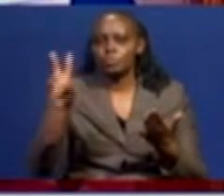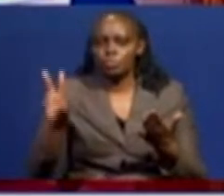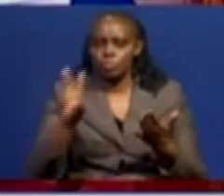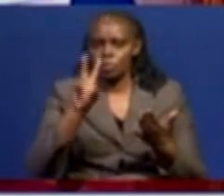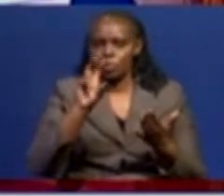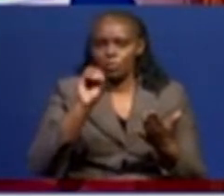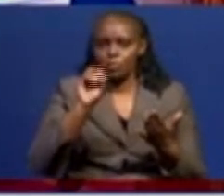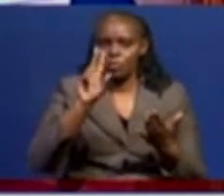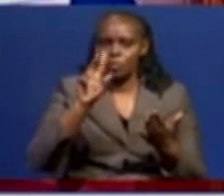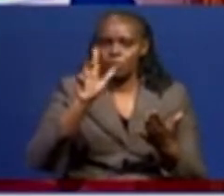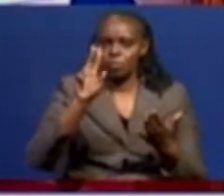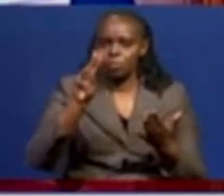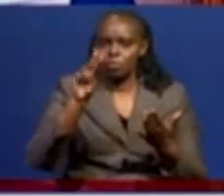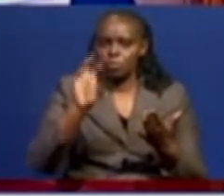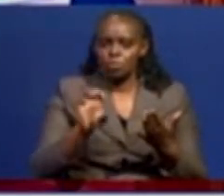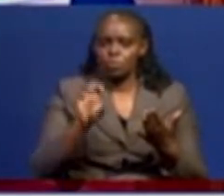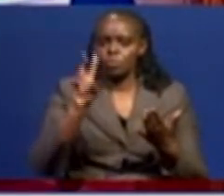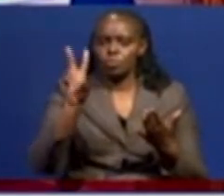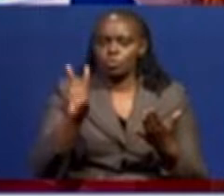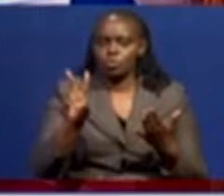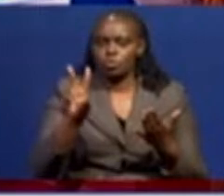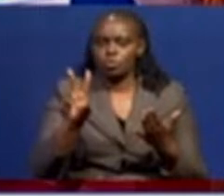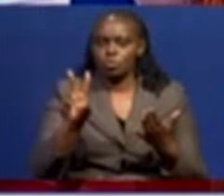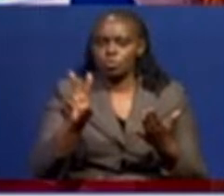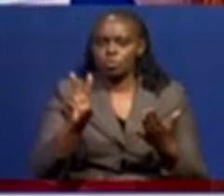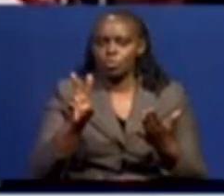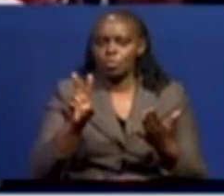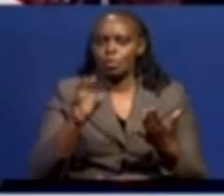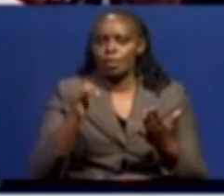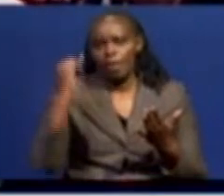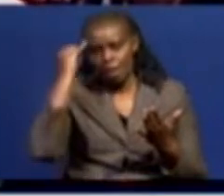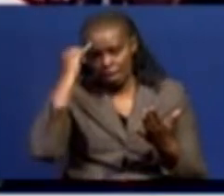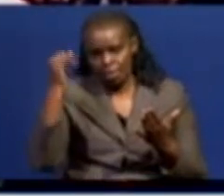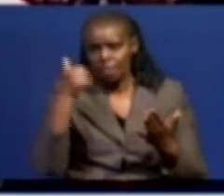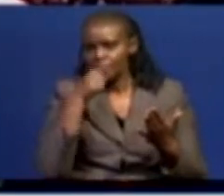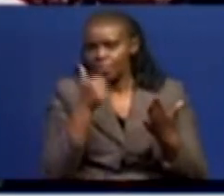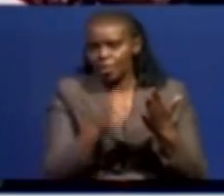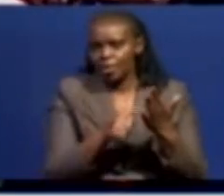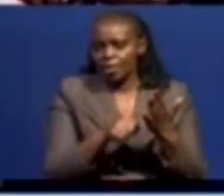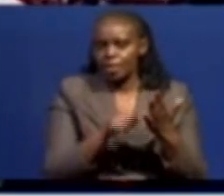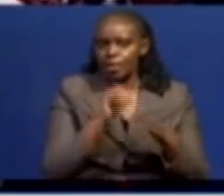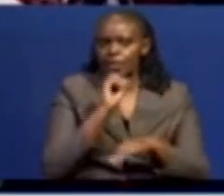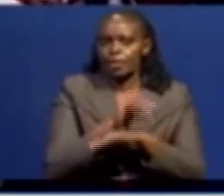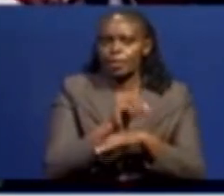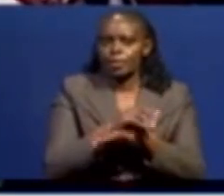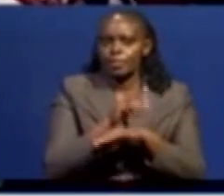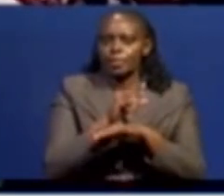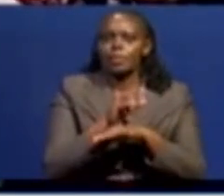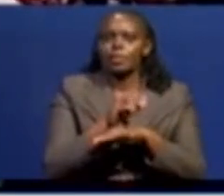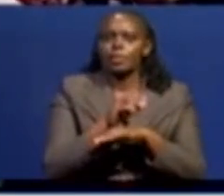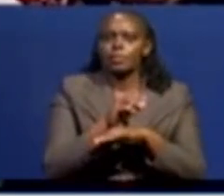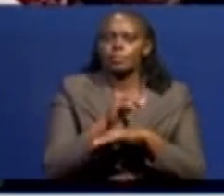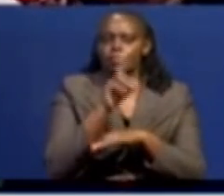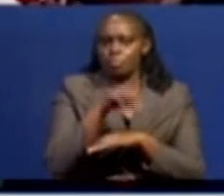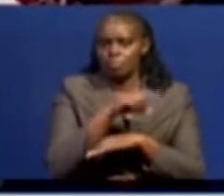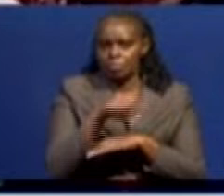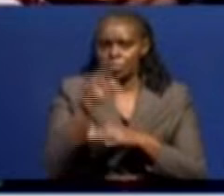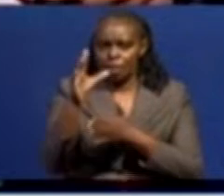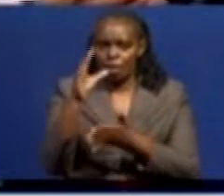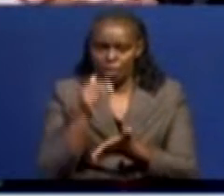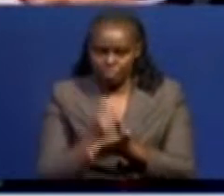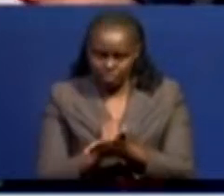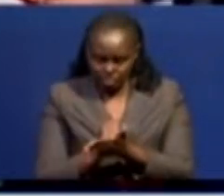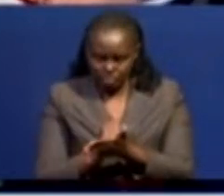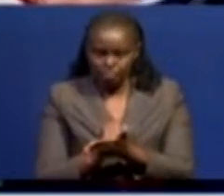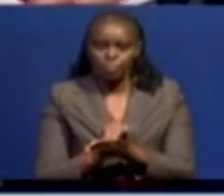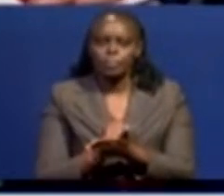volume 2. Page 2 of the same volume 2. Would you kindly identify that letter? The advisory on revocation